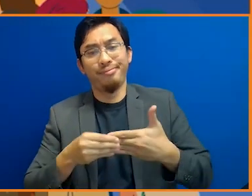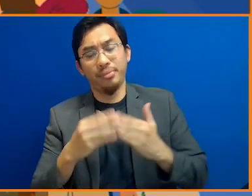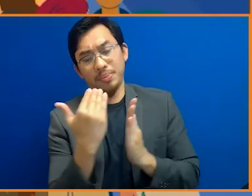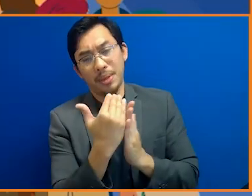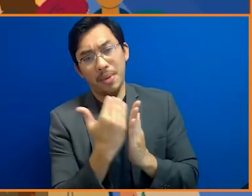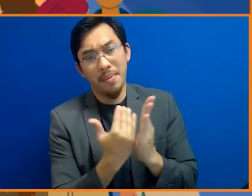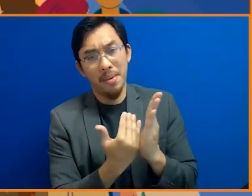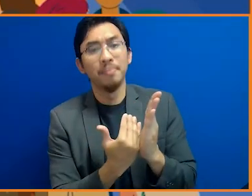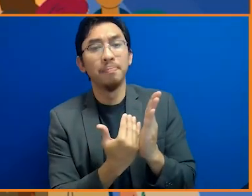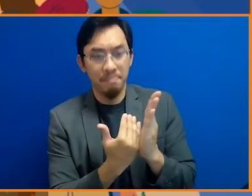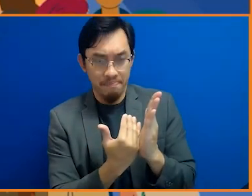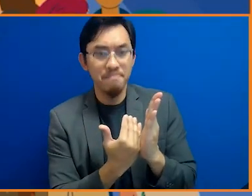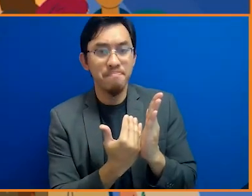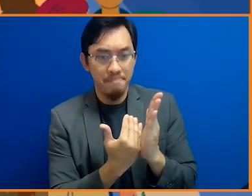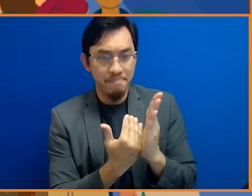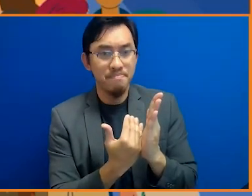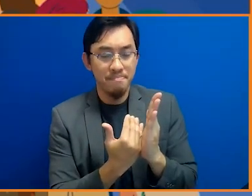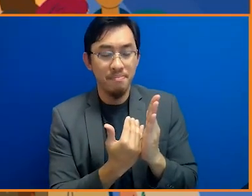guideline